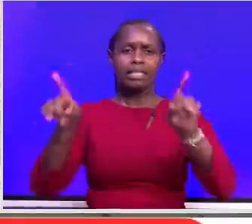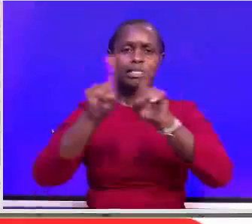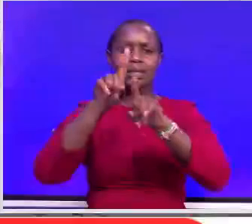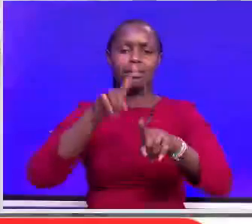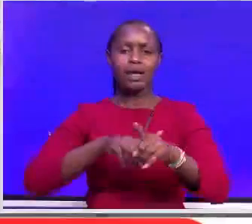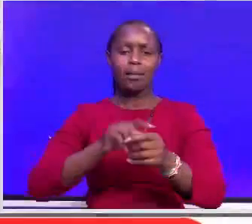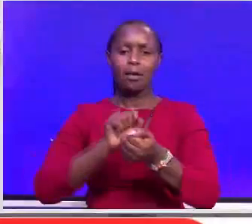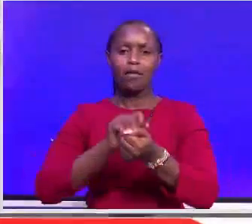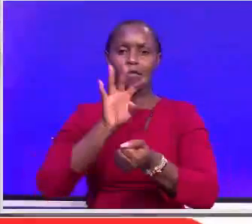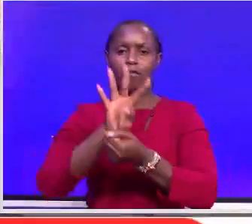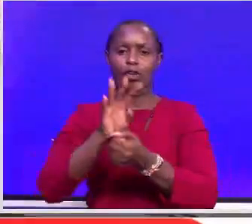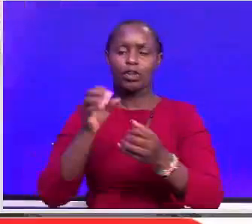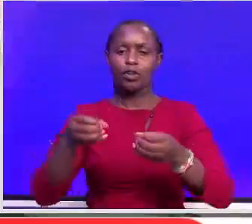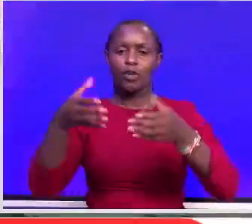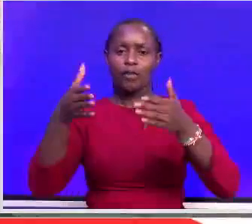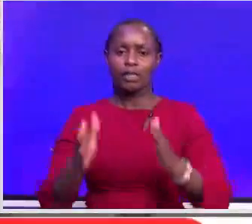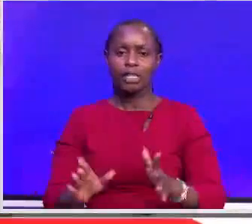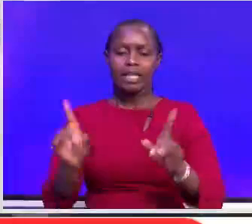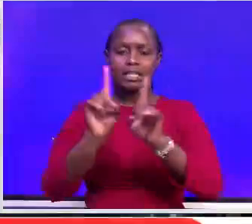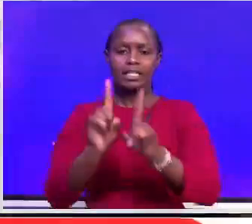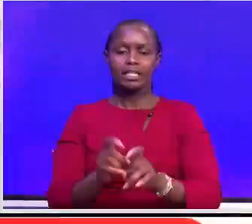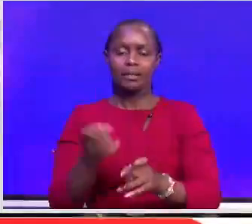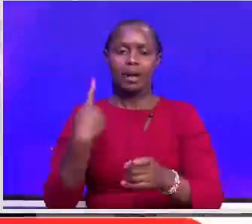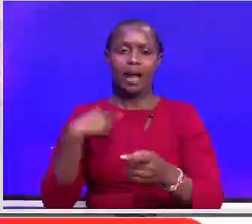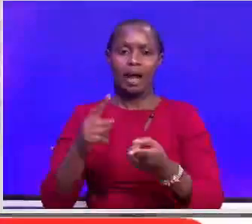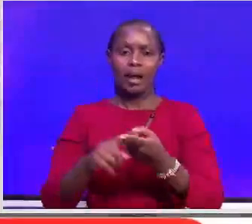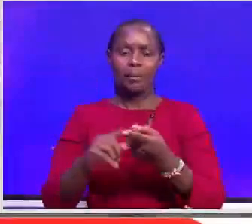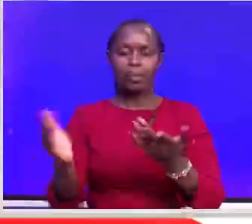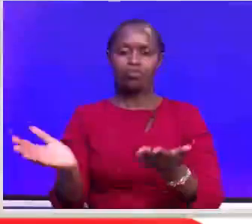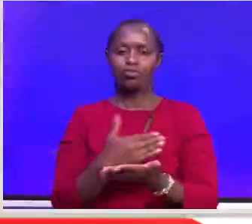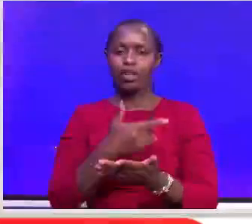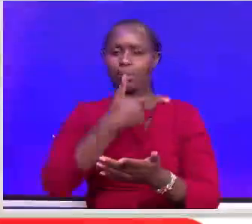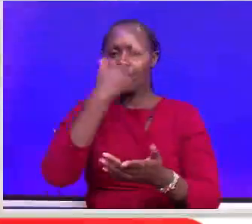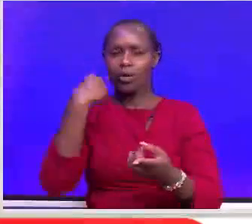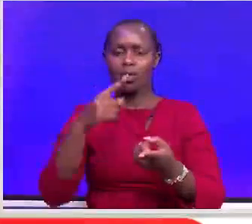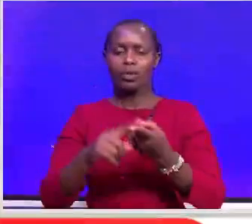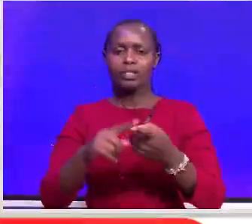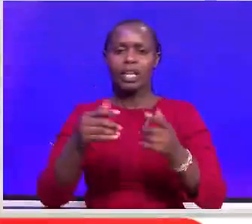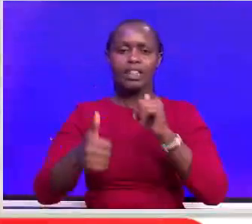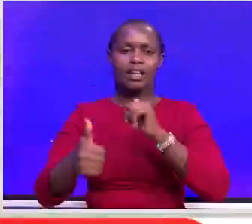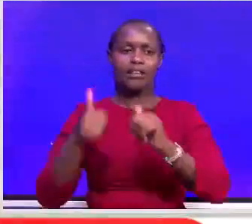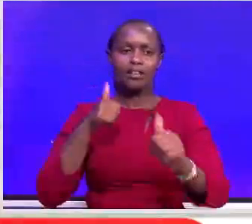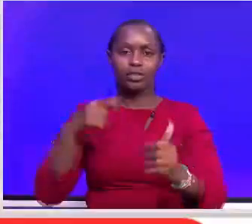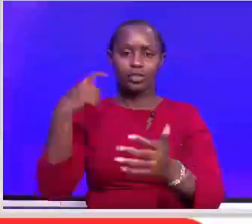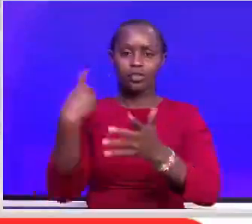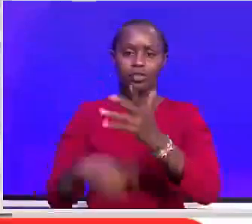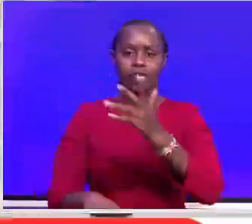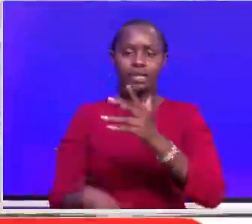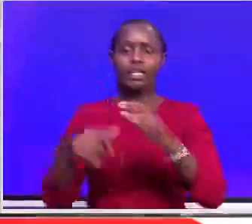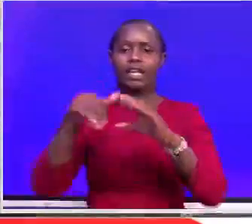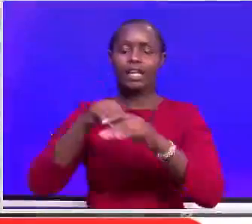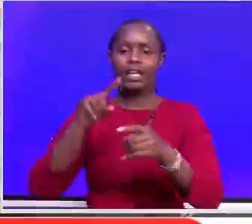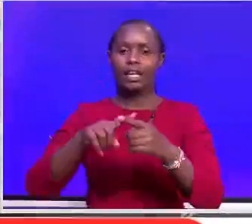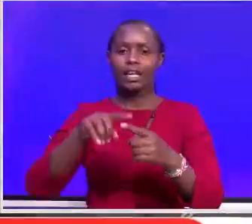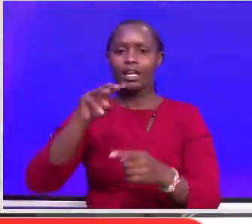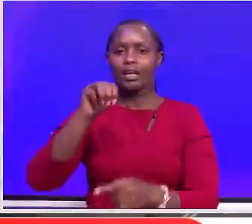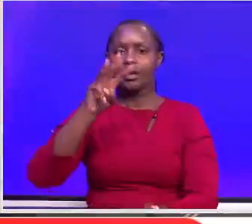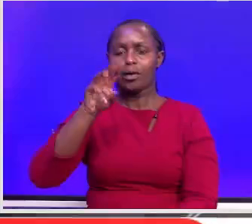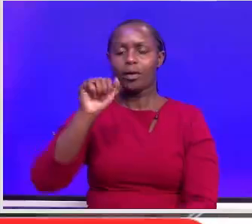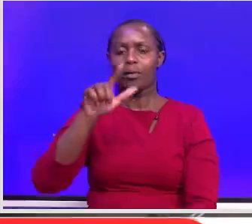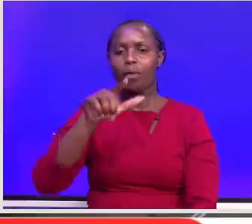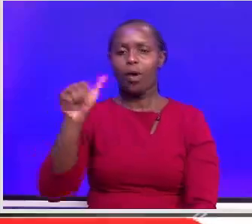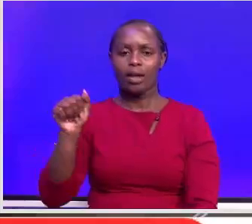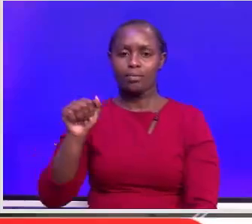14 officers have been interdicted for allegedly colluding to sabotage revenue collection in Mwala sub-county. It has